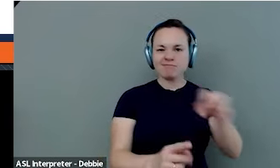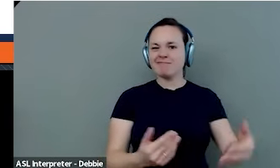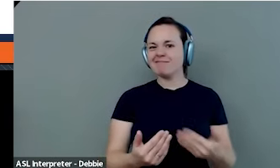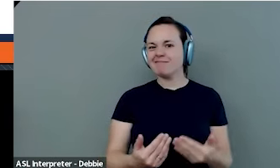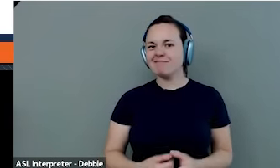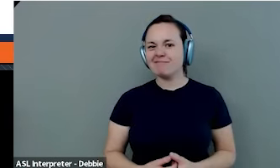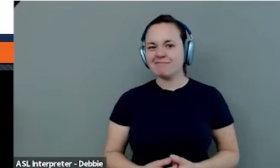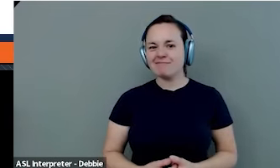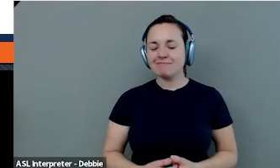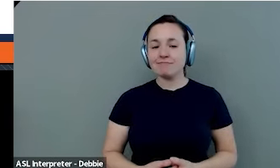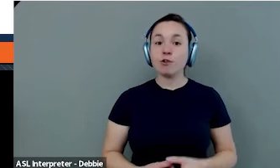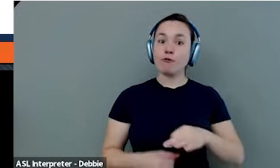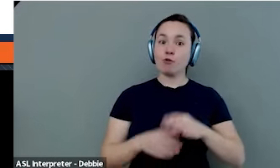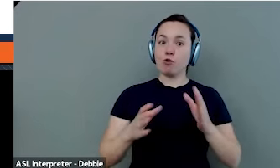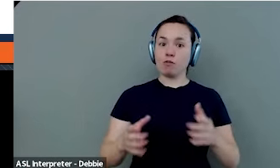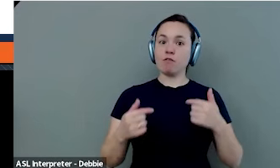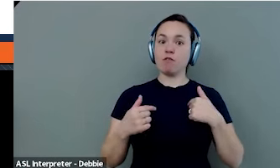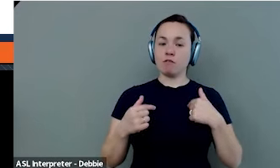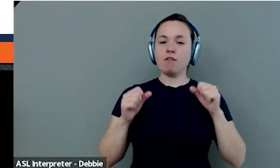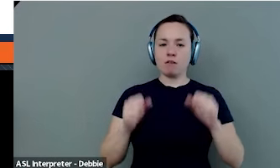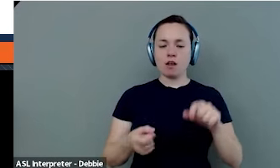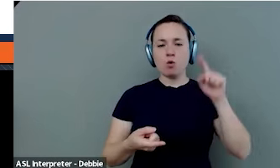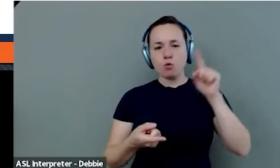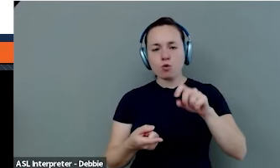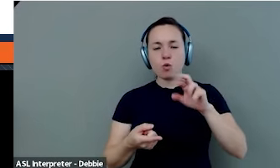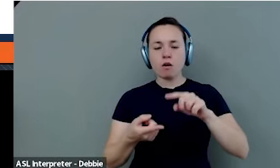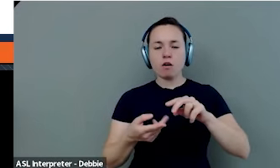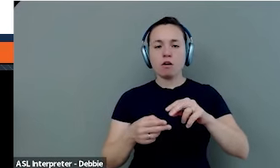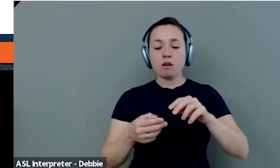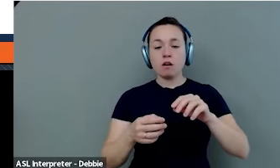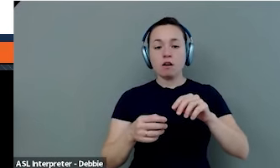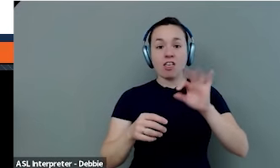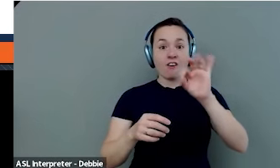The voter is also able to reduce and increase the font size to their preferred preference.